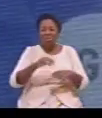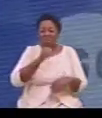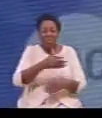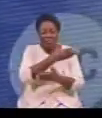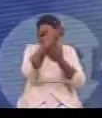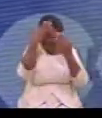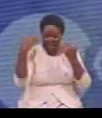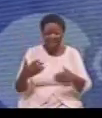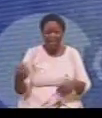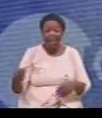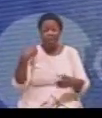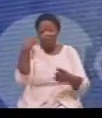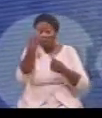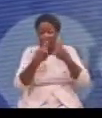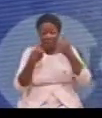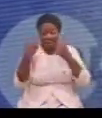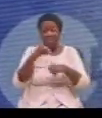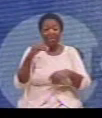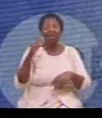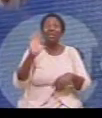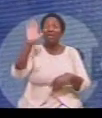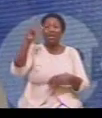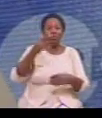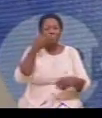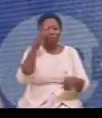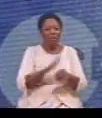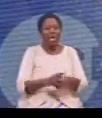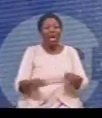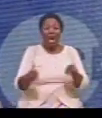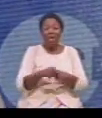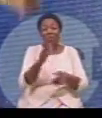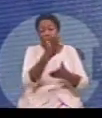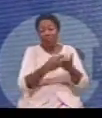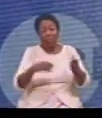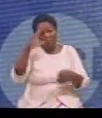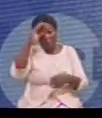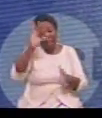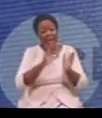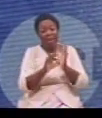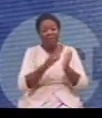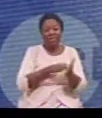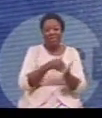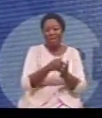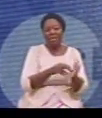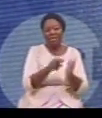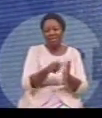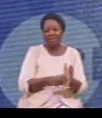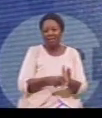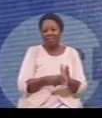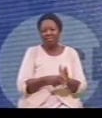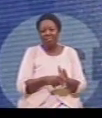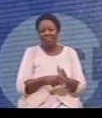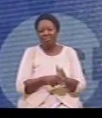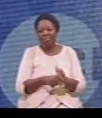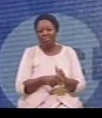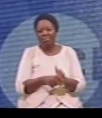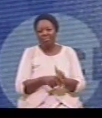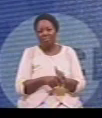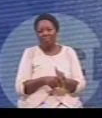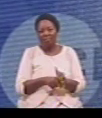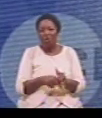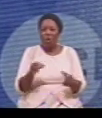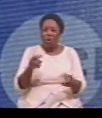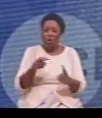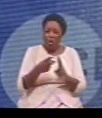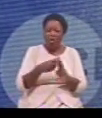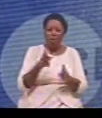forgetful concerning his promise, as some men count slackness, or they